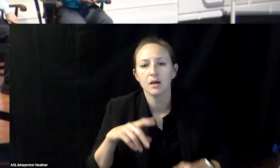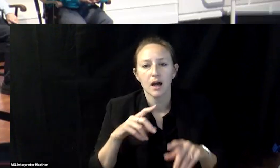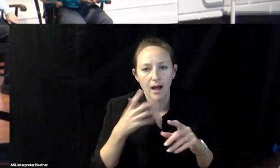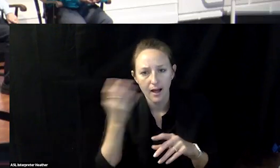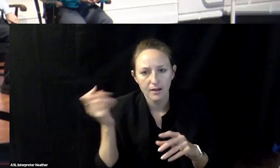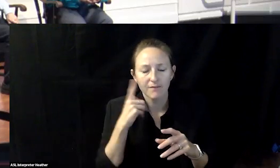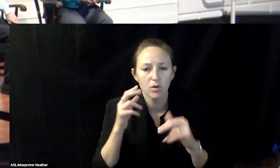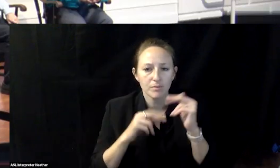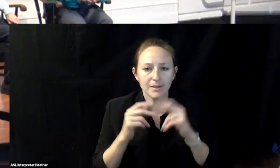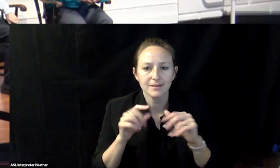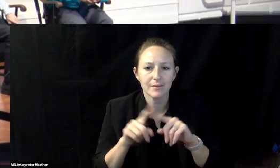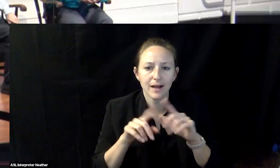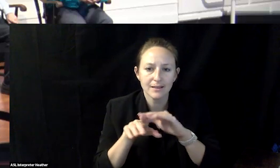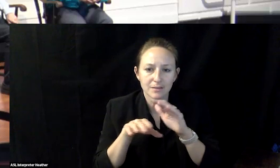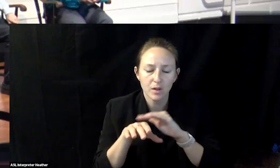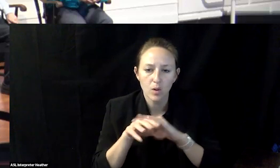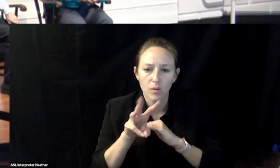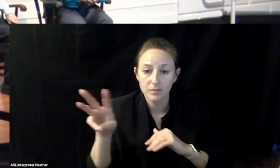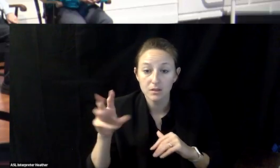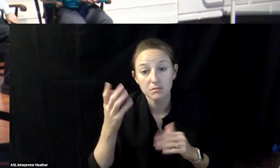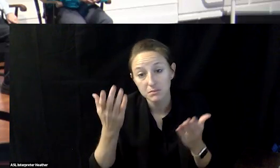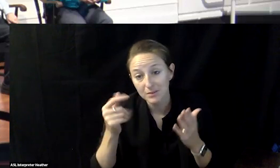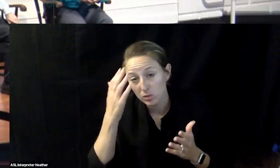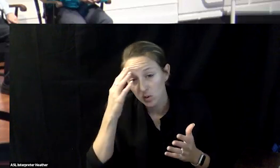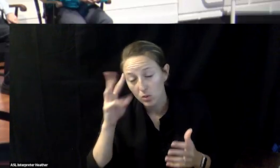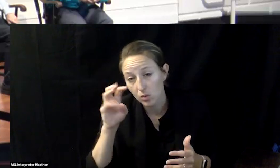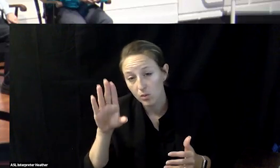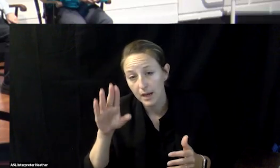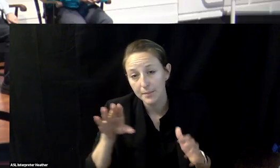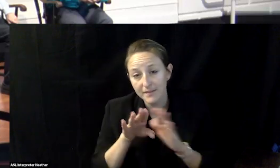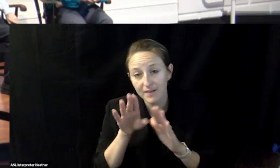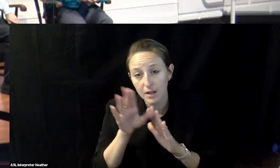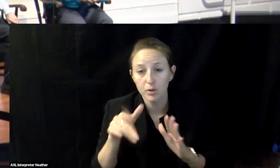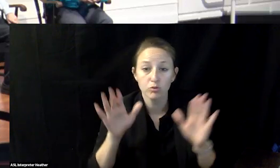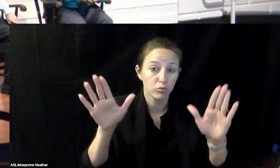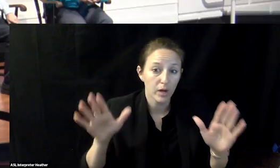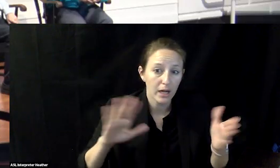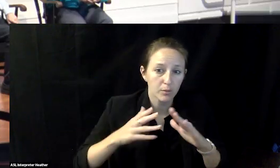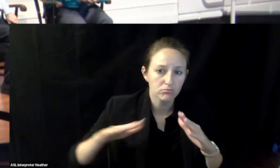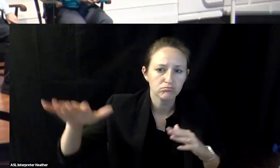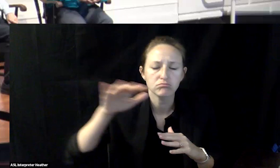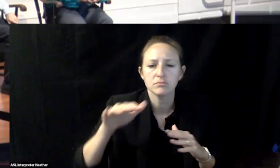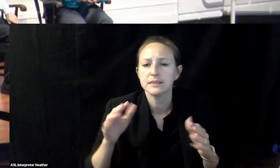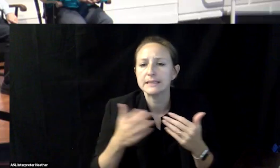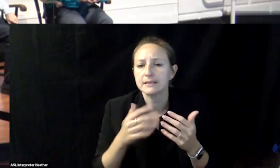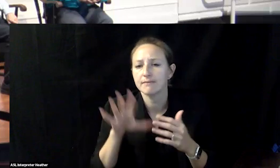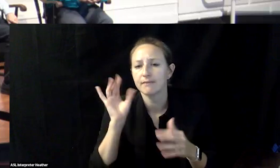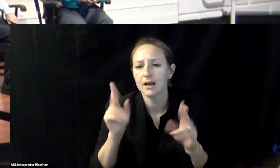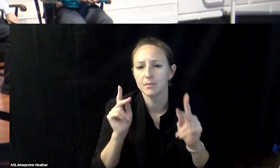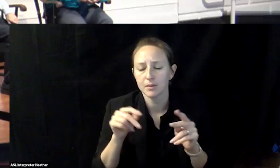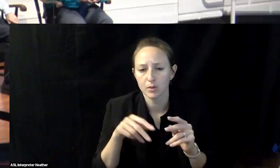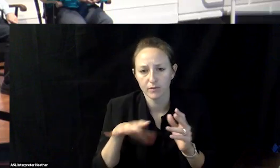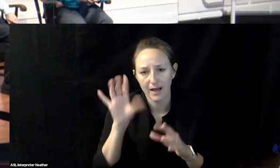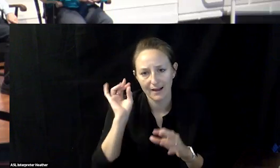websites. You might know that, you know, web developers have great communities, so it's easy to find somebody to give feedback on the code I wrote